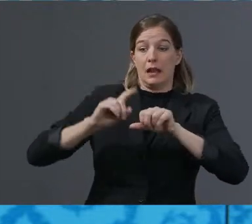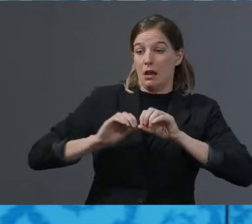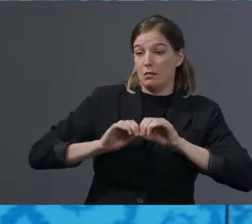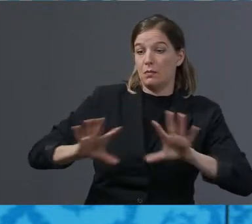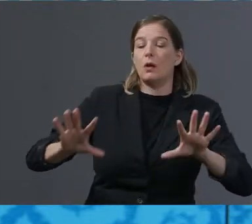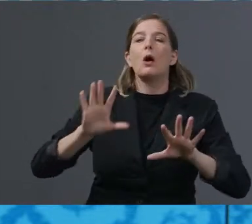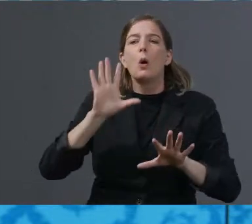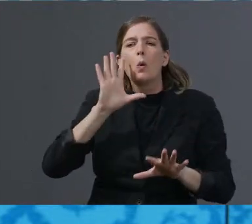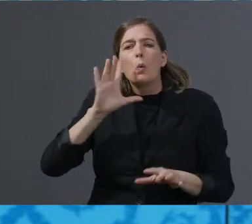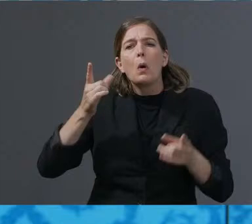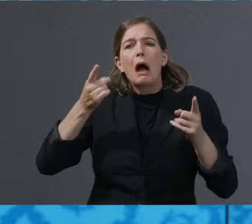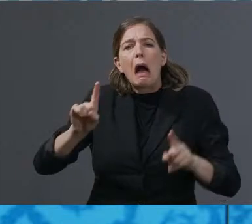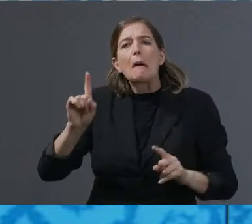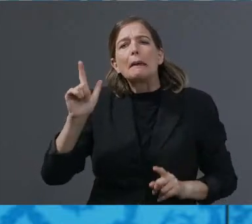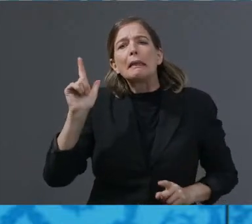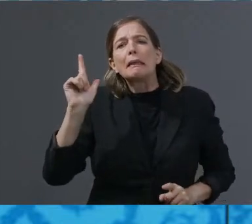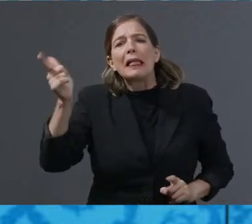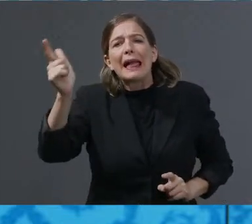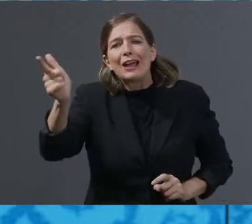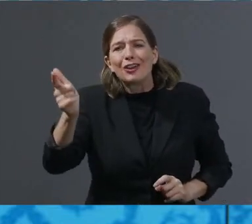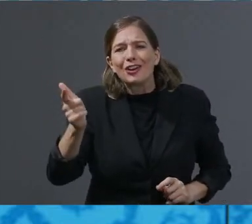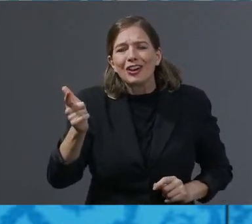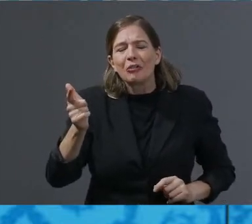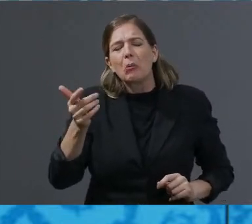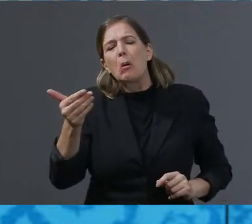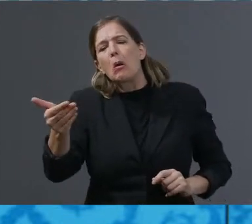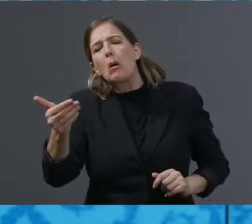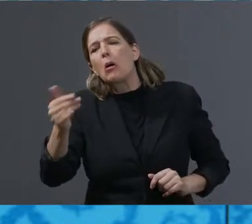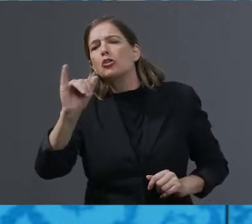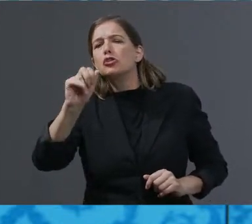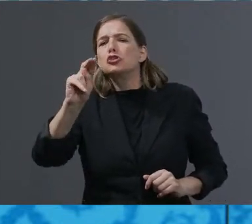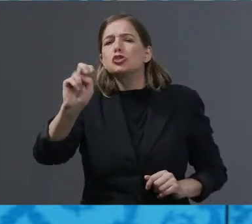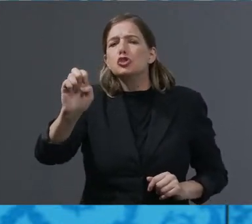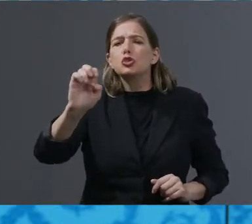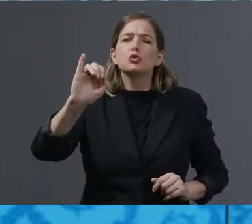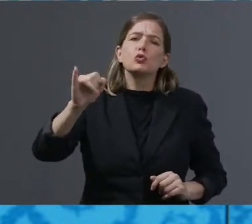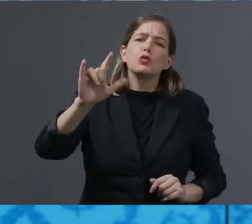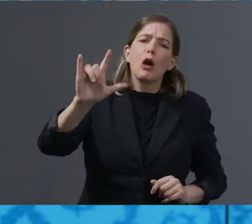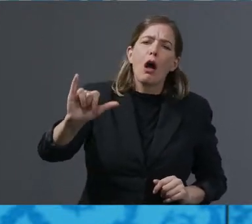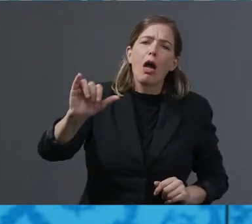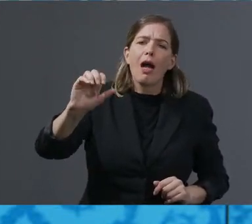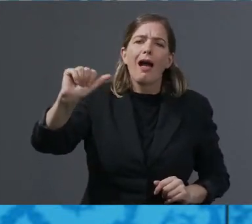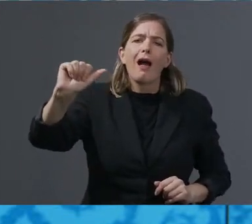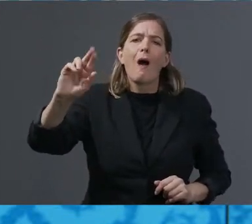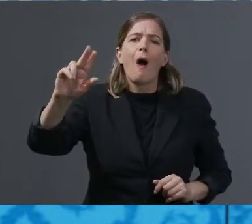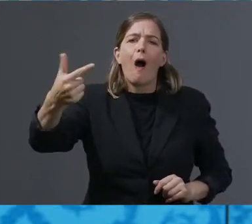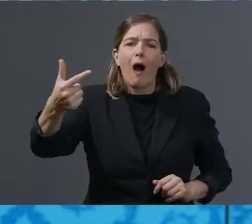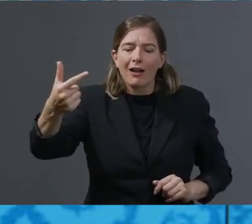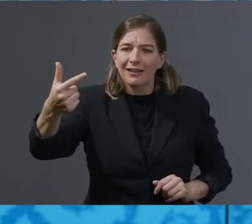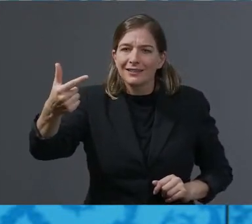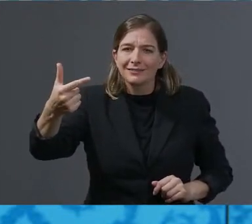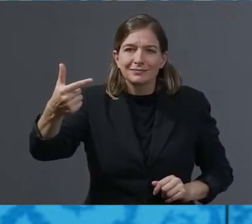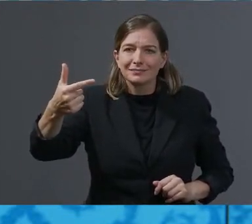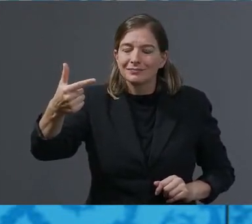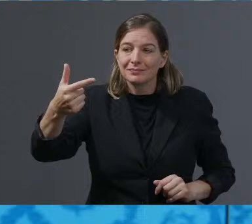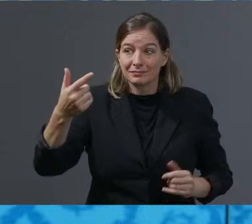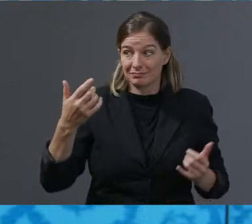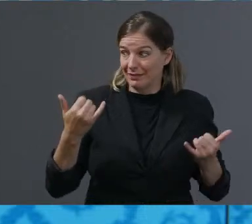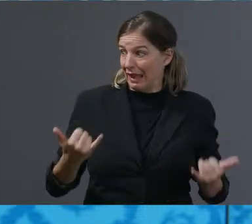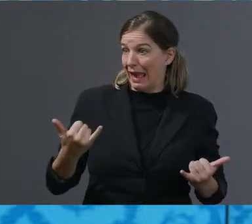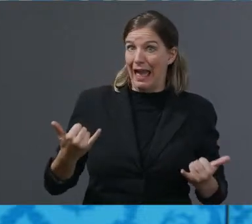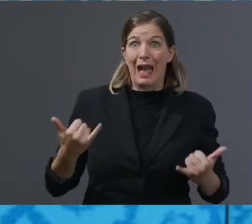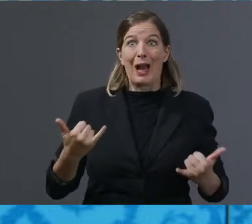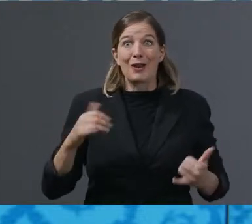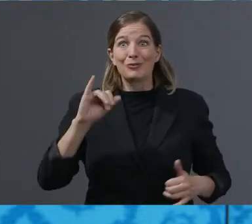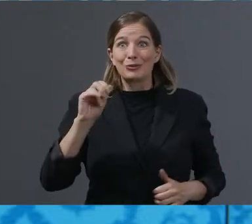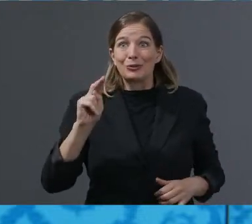and it would be in the June, July, or August timeframe. And that's where we are, and that's